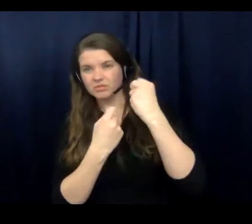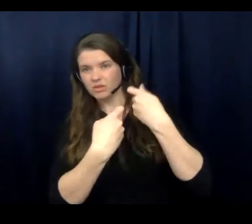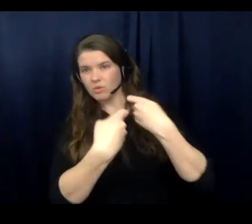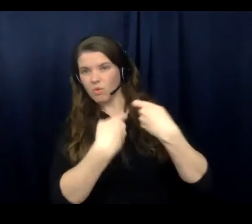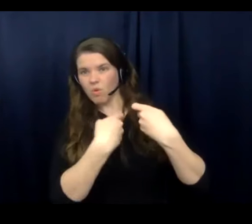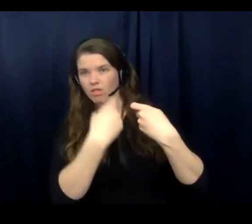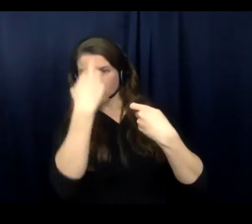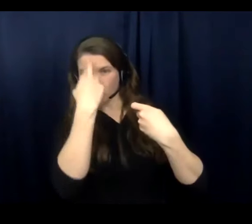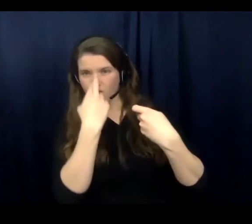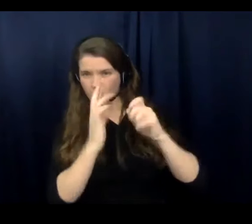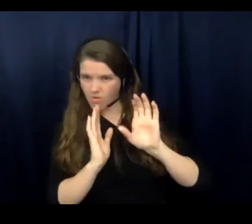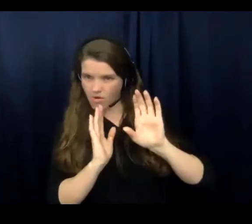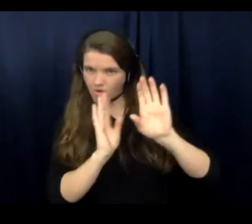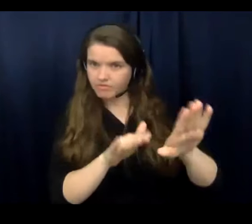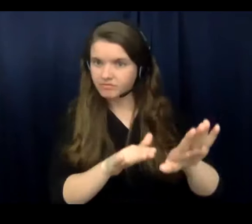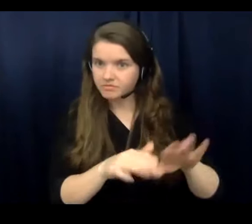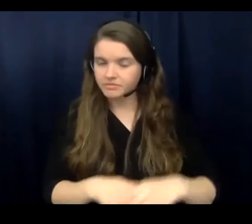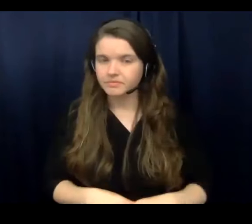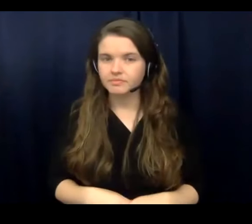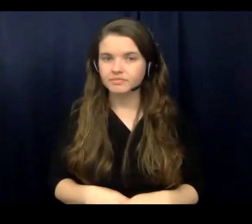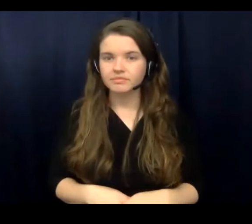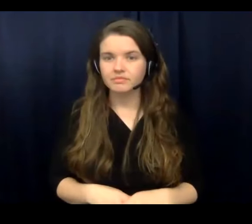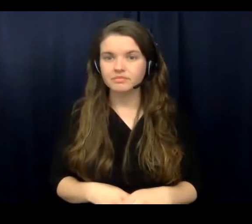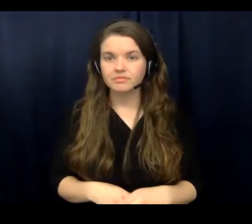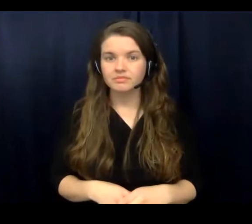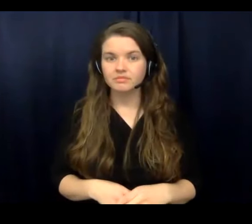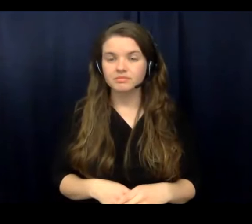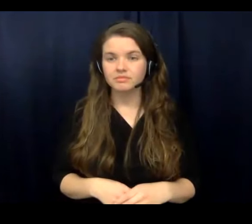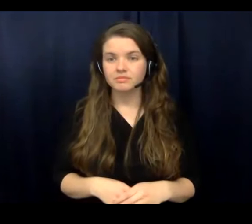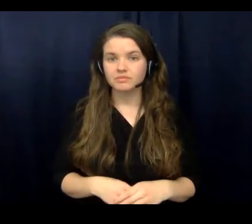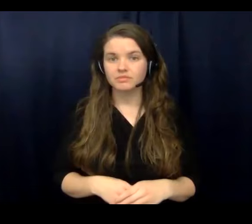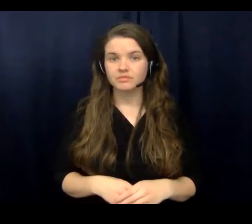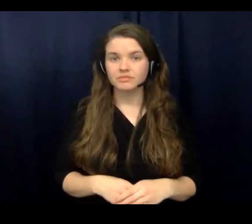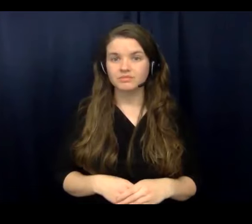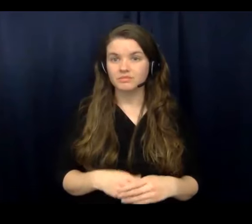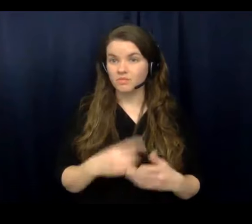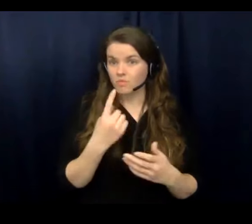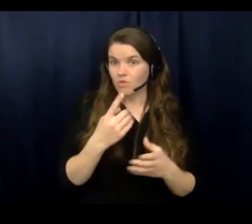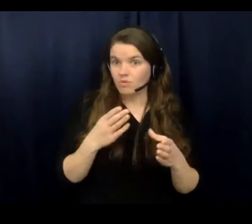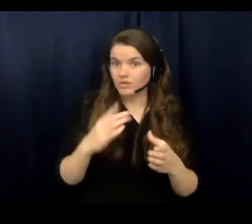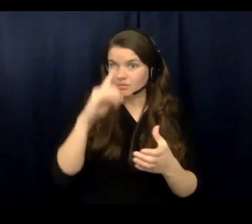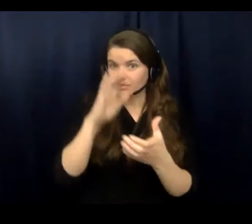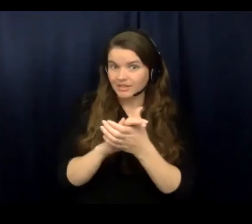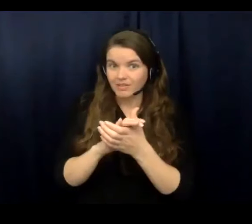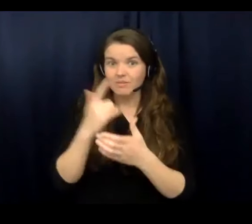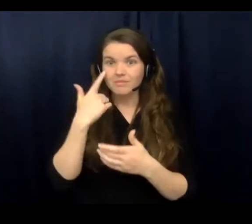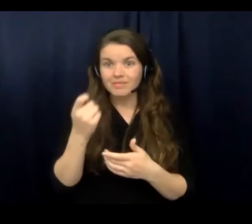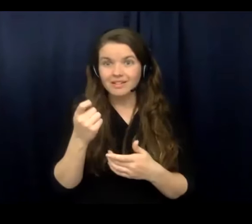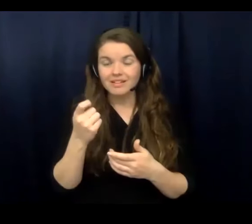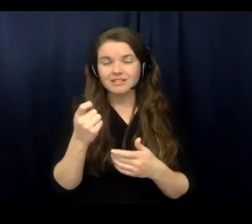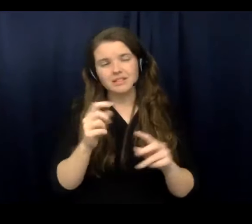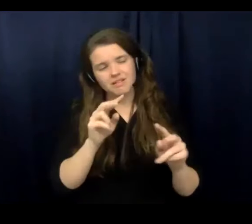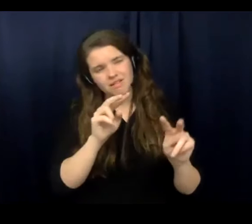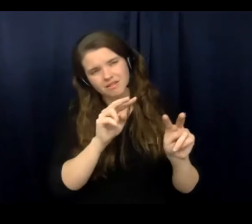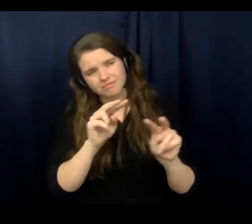their backs. And after all, one of the ways that they believed this was because of the way they interpreted the prophet